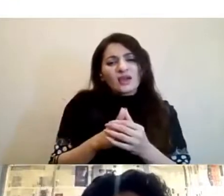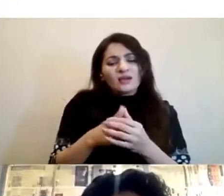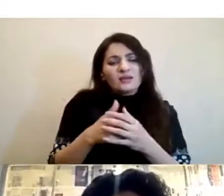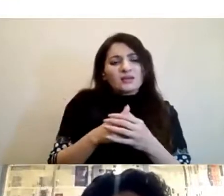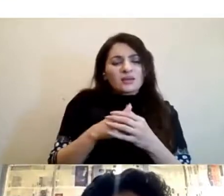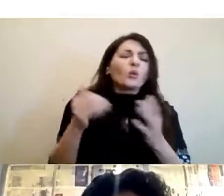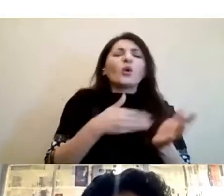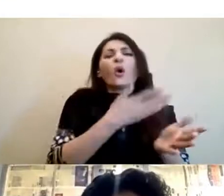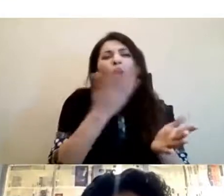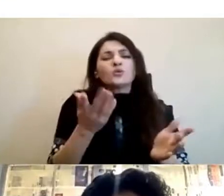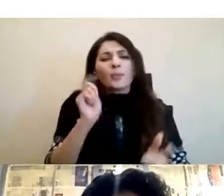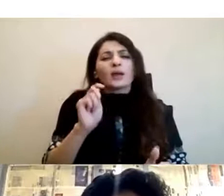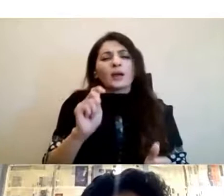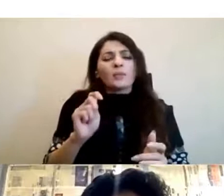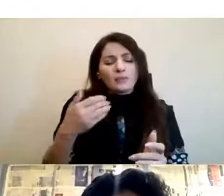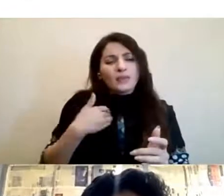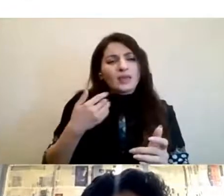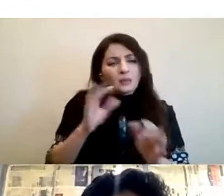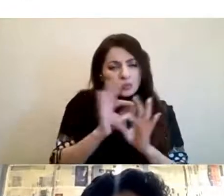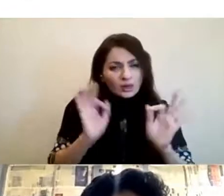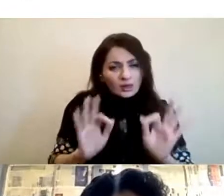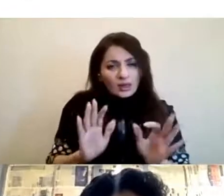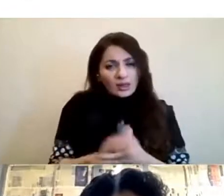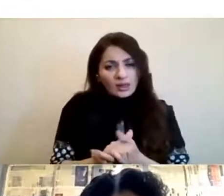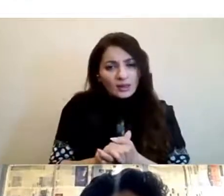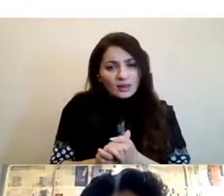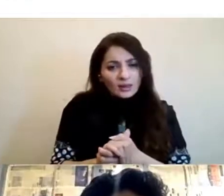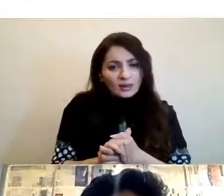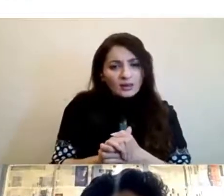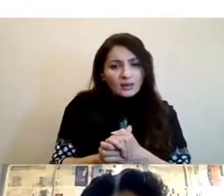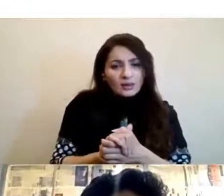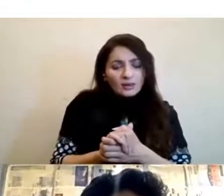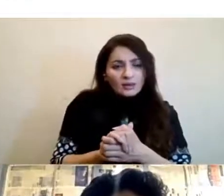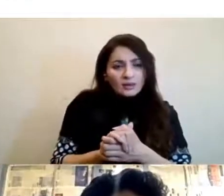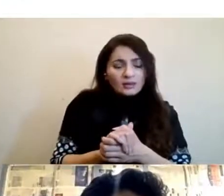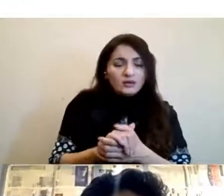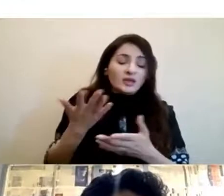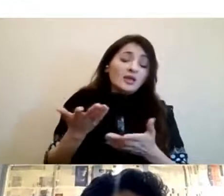done is just about looking for the free